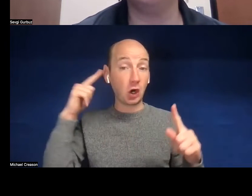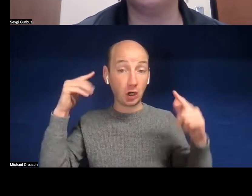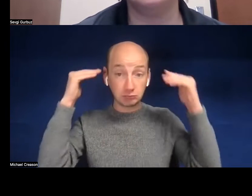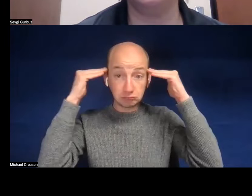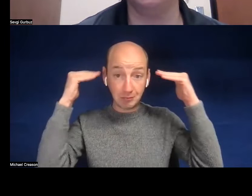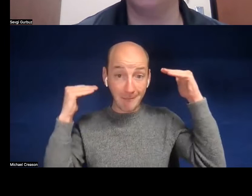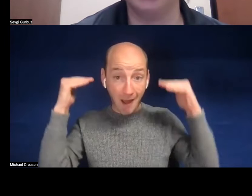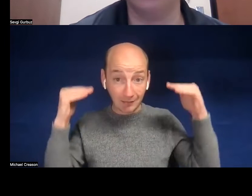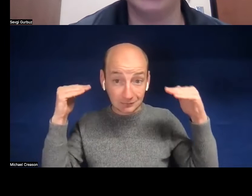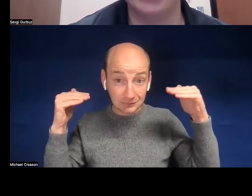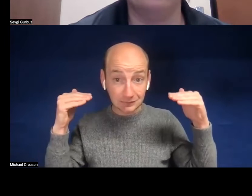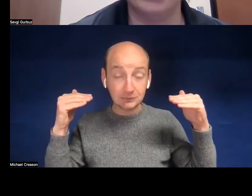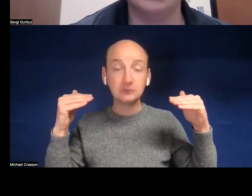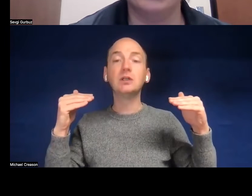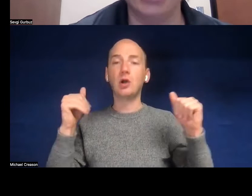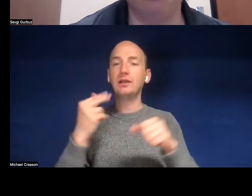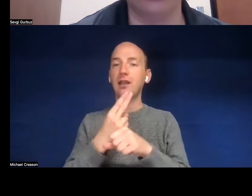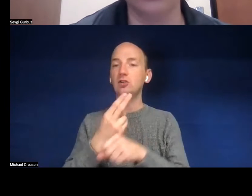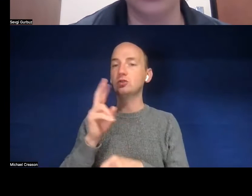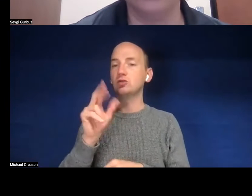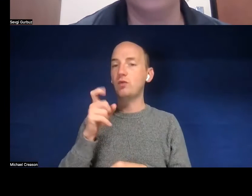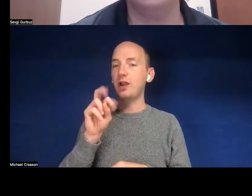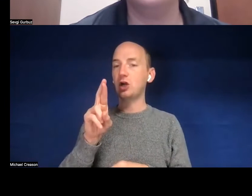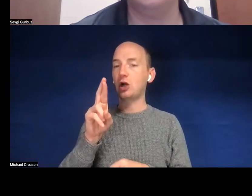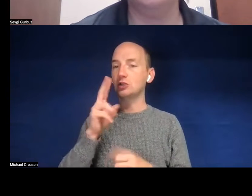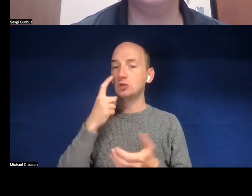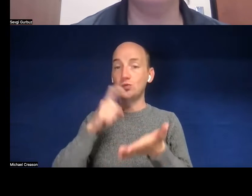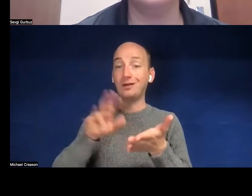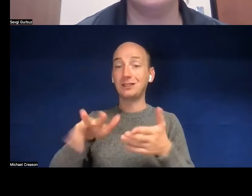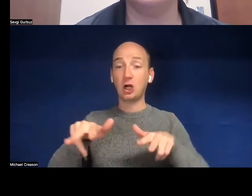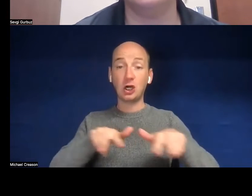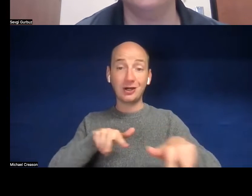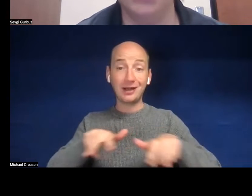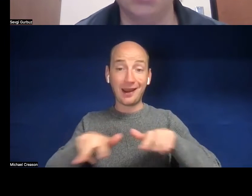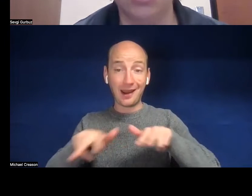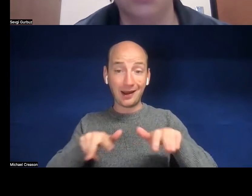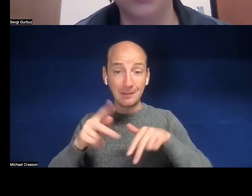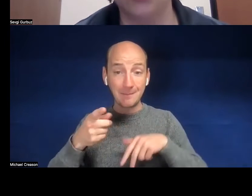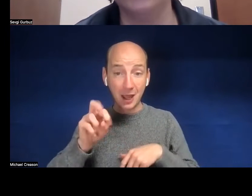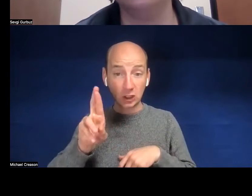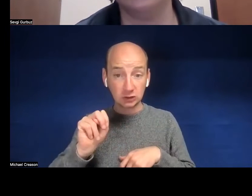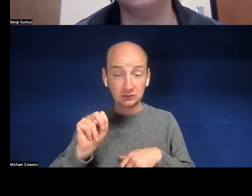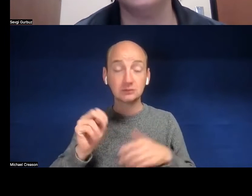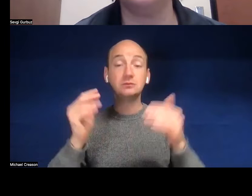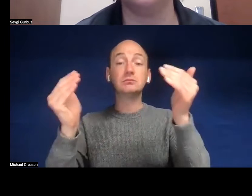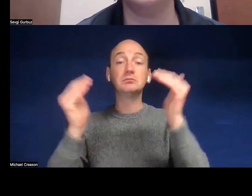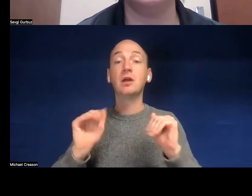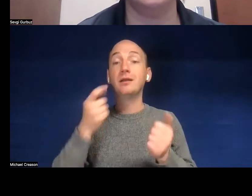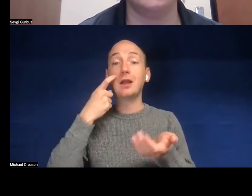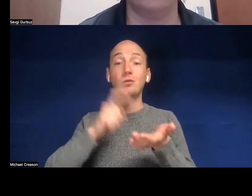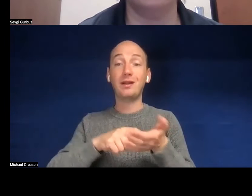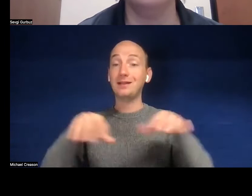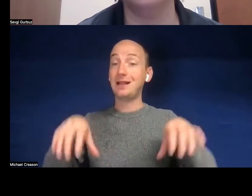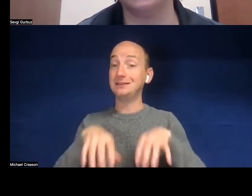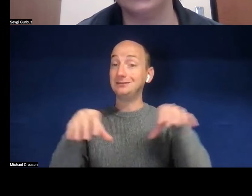we can try to use radar to analyze gait patterns. We can recognize activities. So we can recognize if someone is